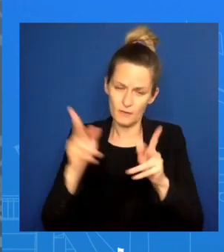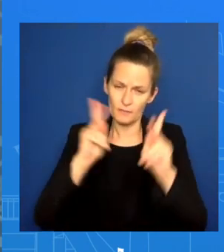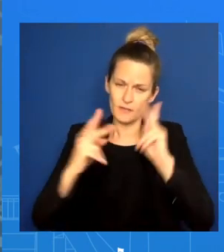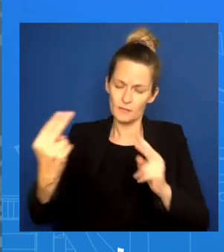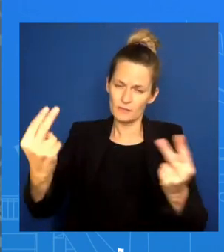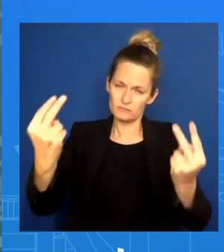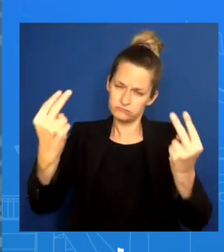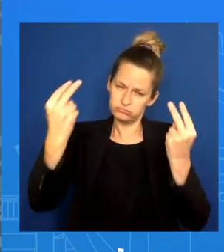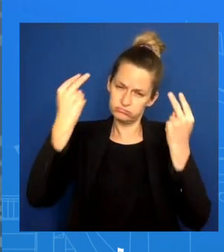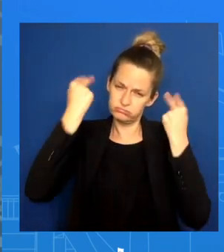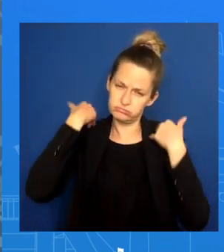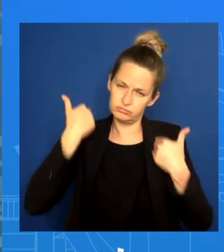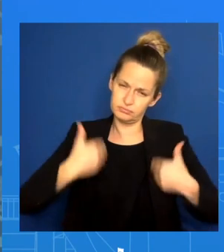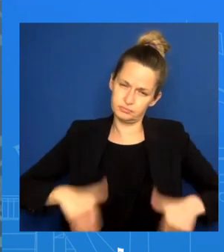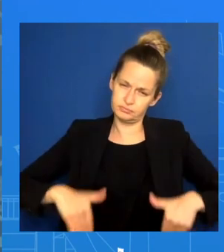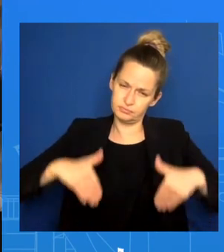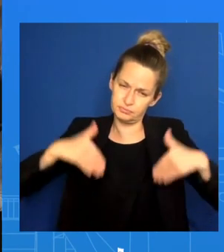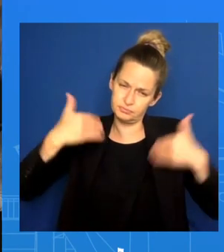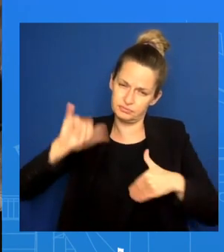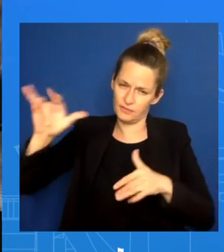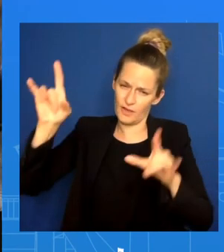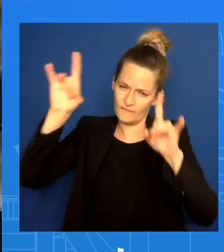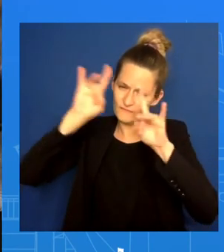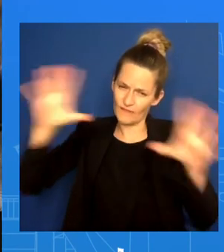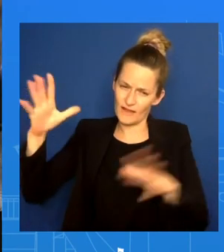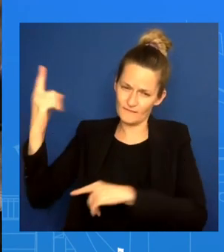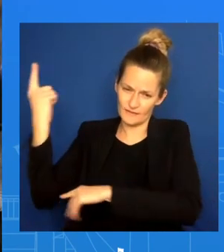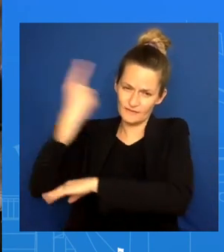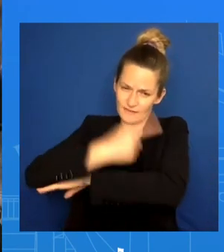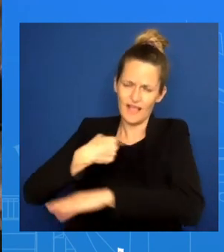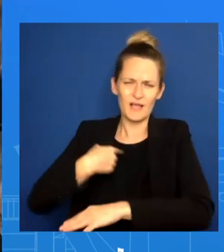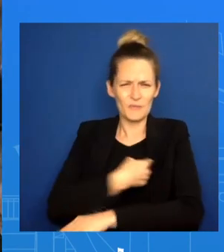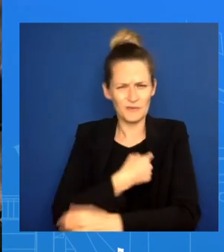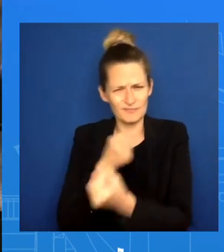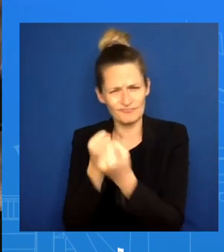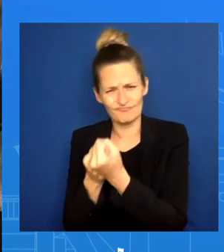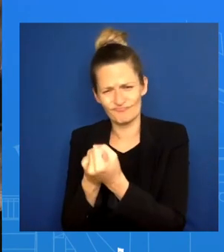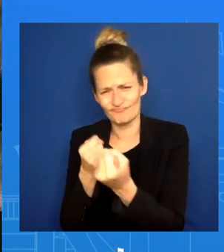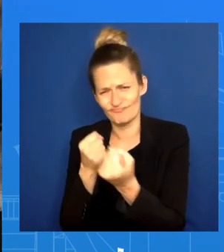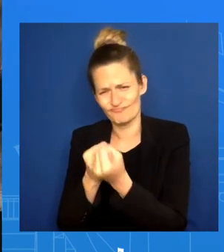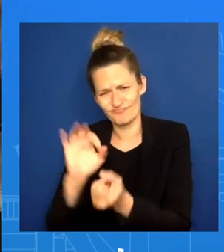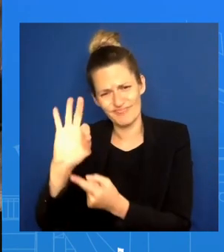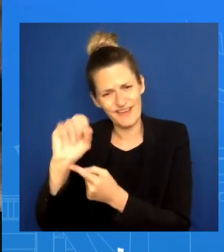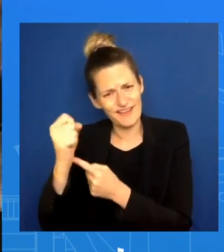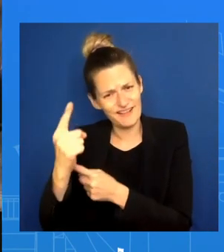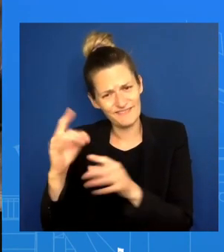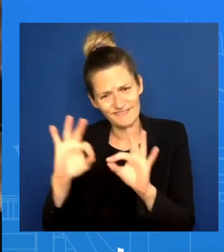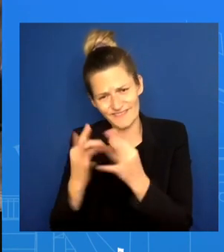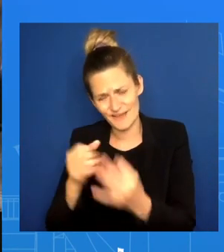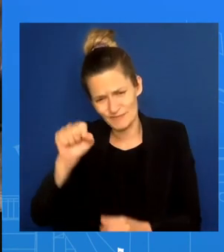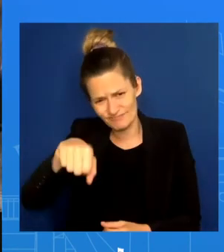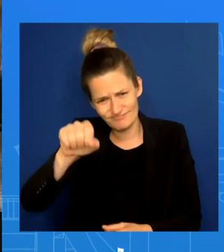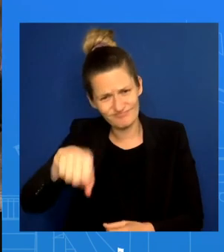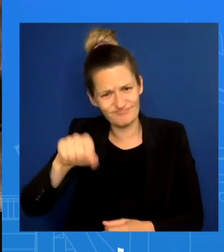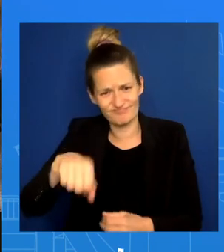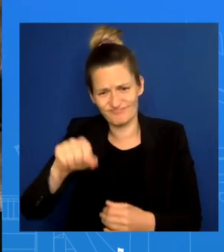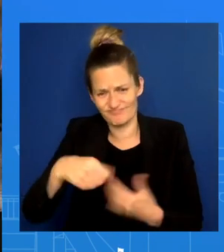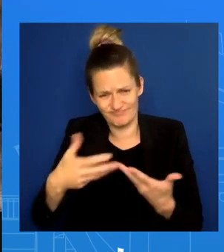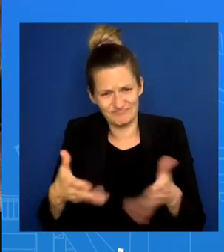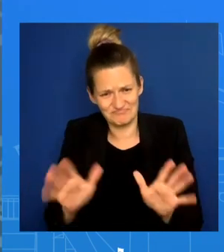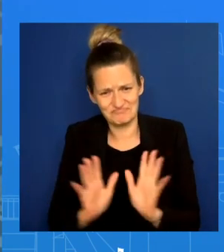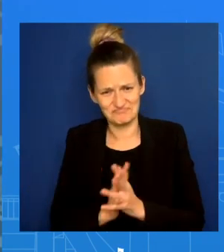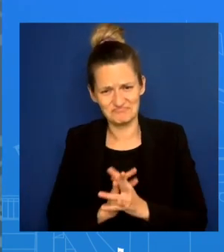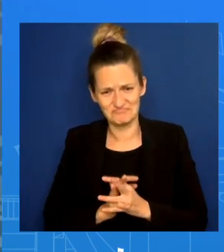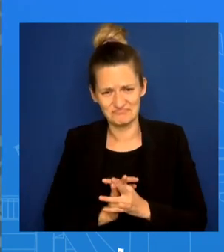support them. Excuse me if you said this before, but did they come up specifically in the Saudi meetings?